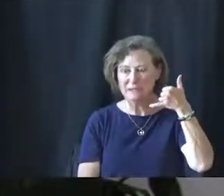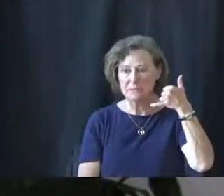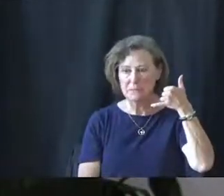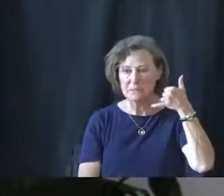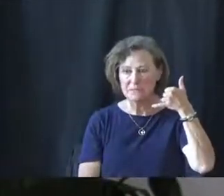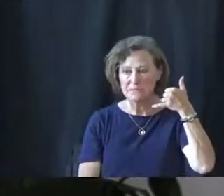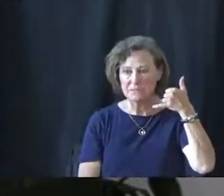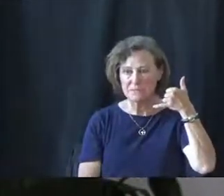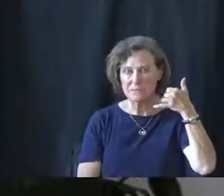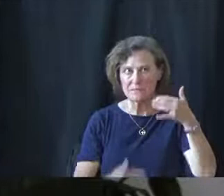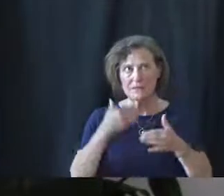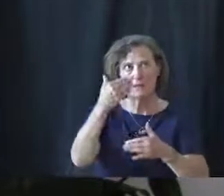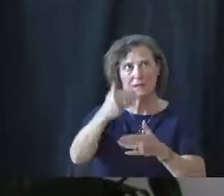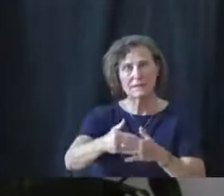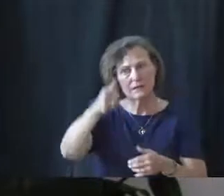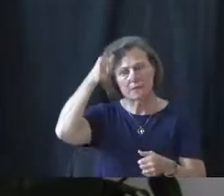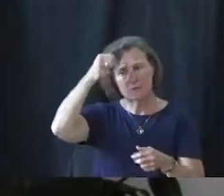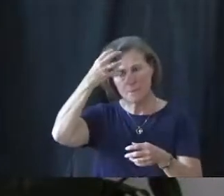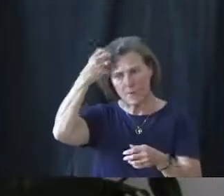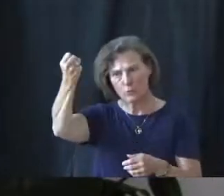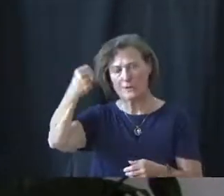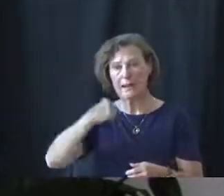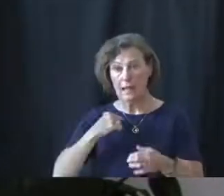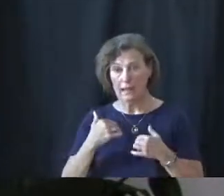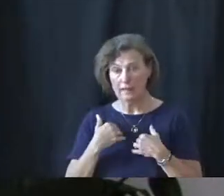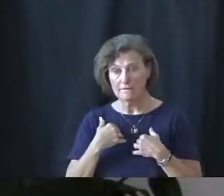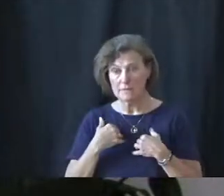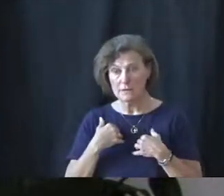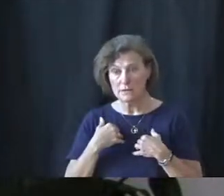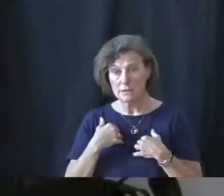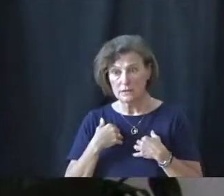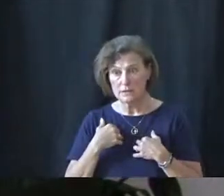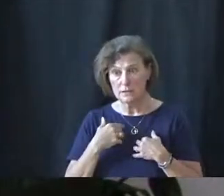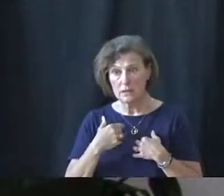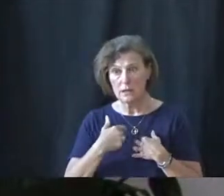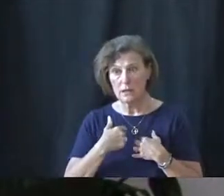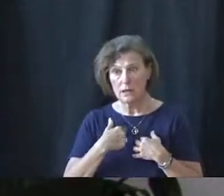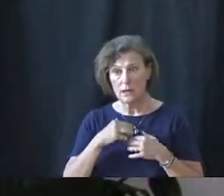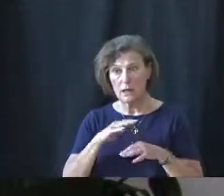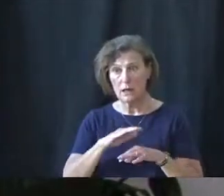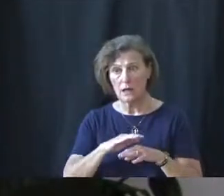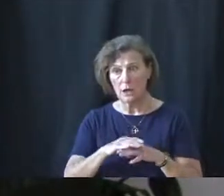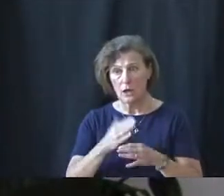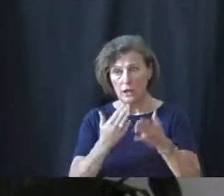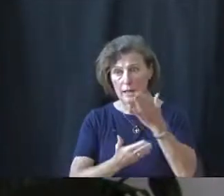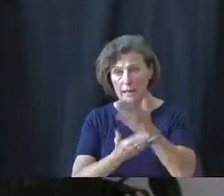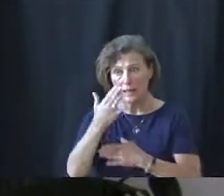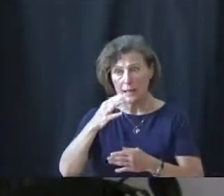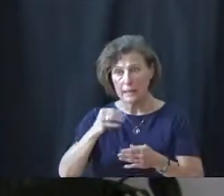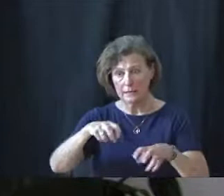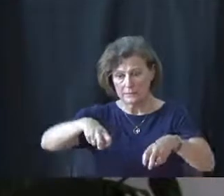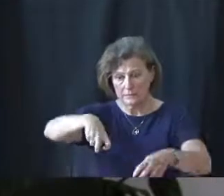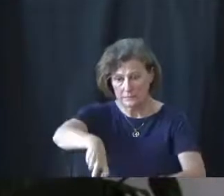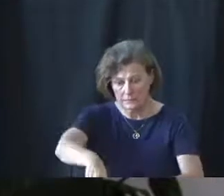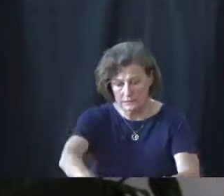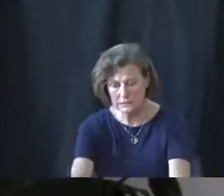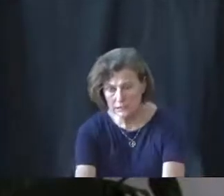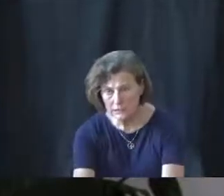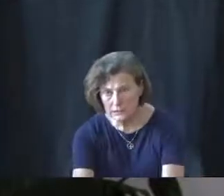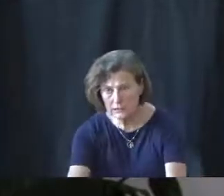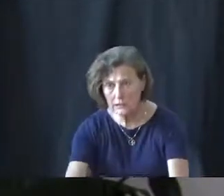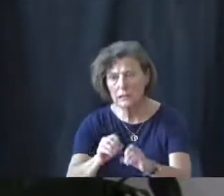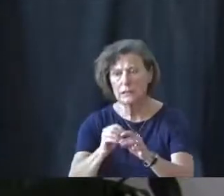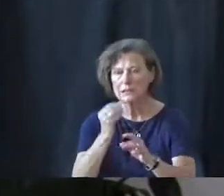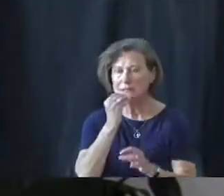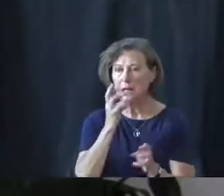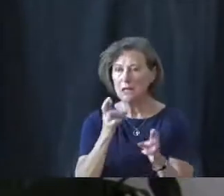The next memory I have is I am on my hands and knees in the dining room.